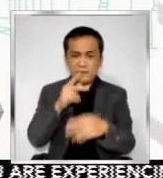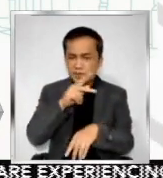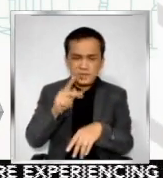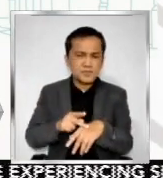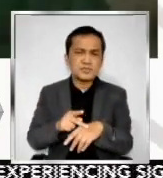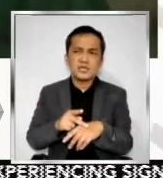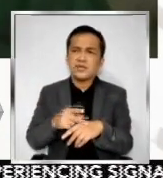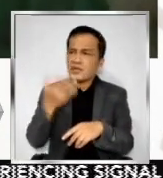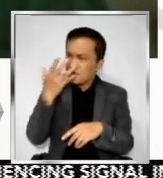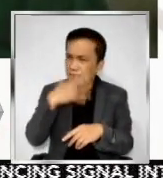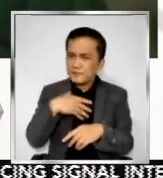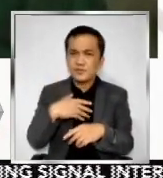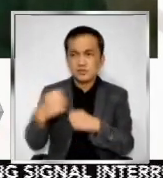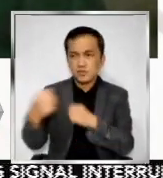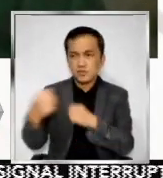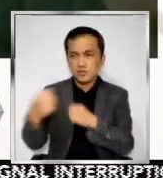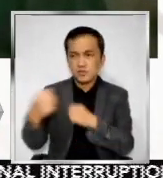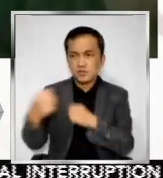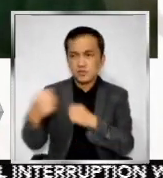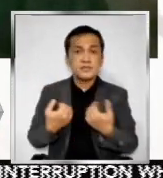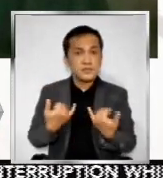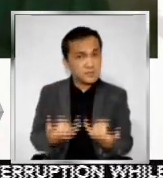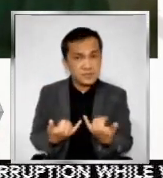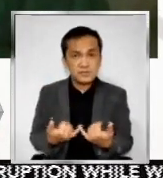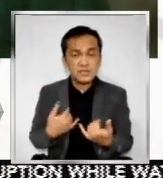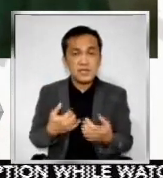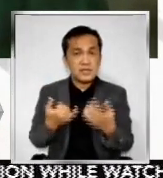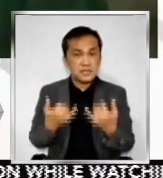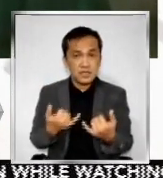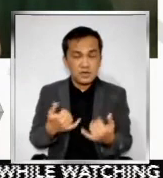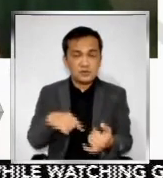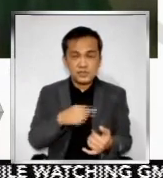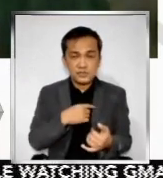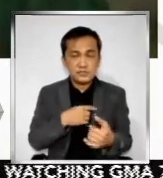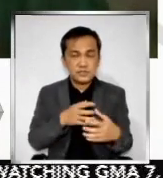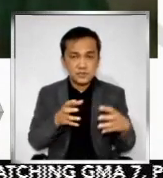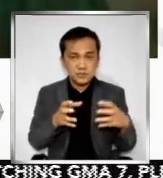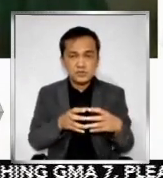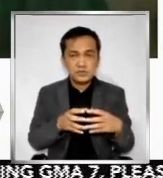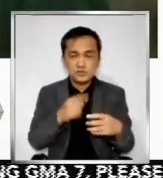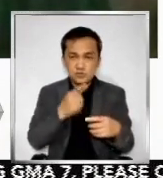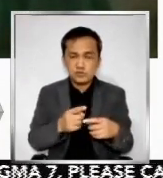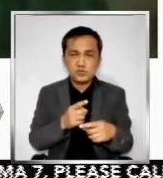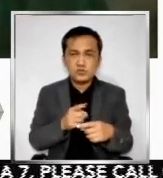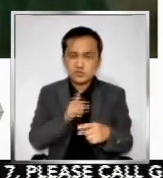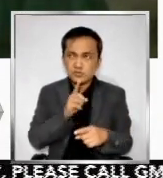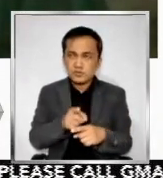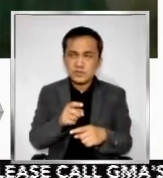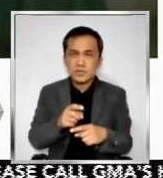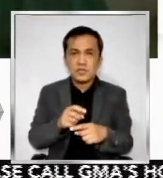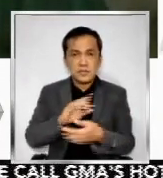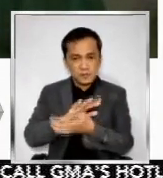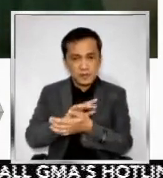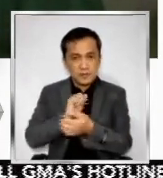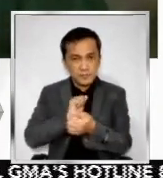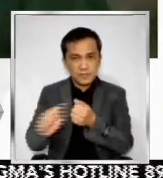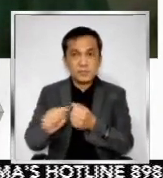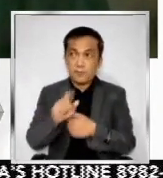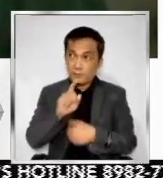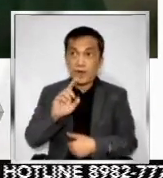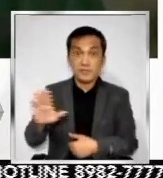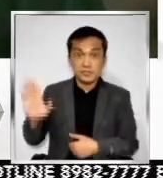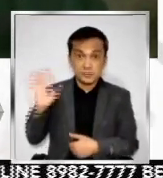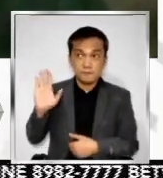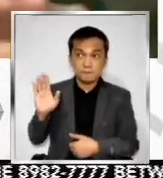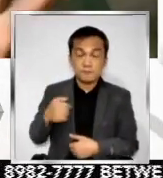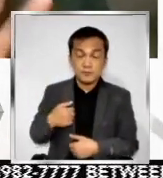supportive of me. This time that we're in will pass. Assuredly, it will pass. I promise you. And when it does, I will be